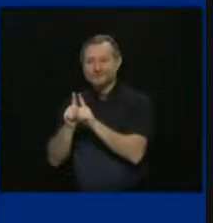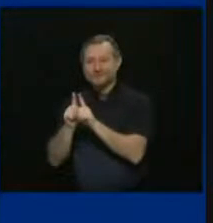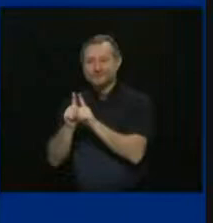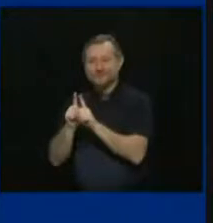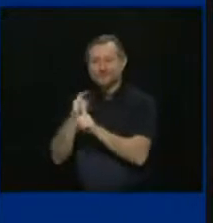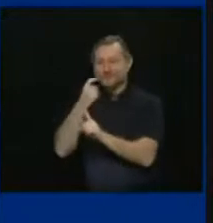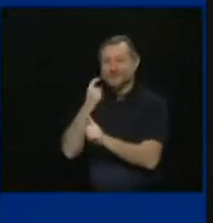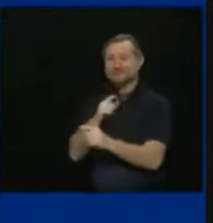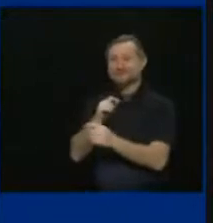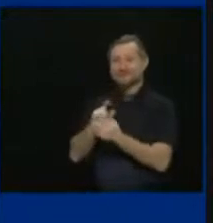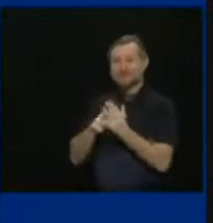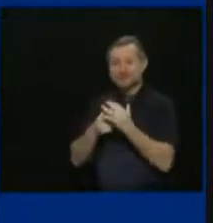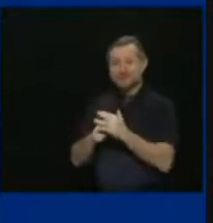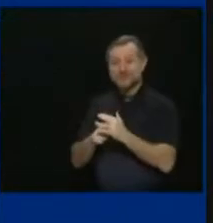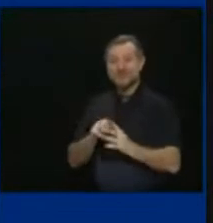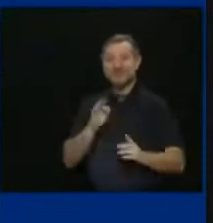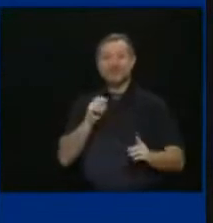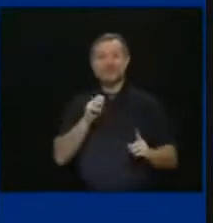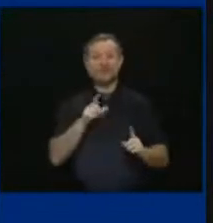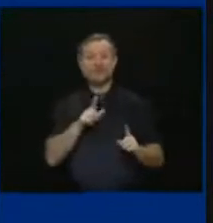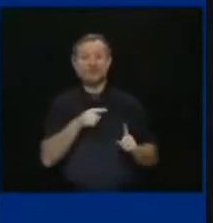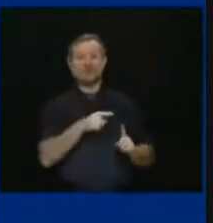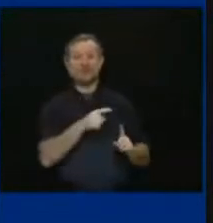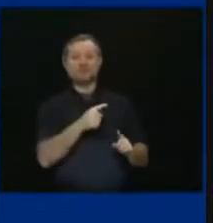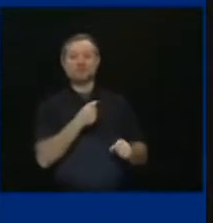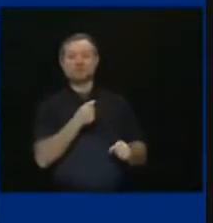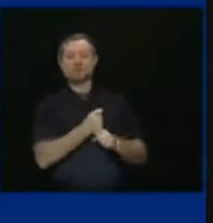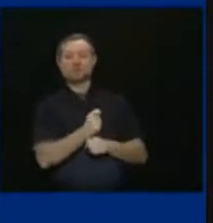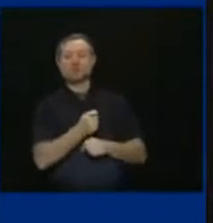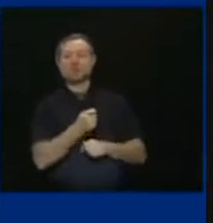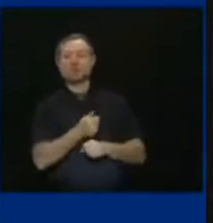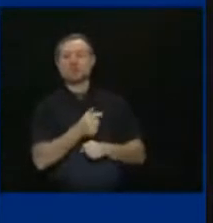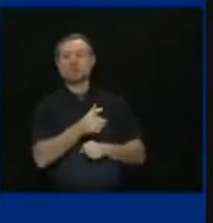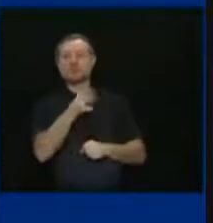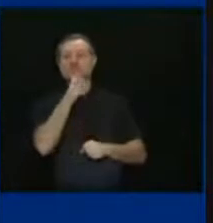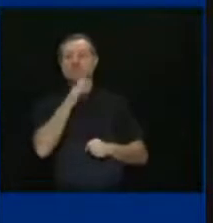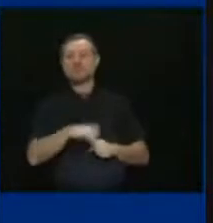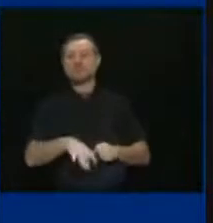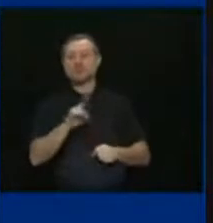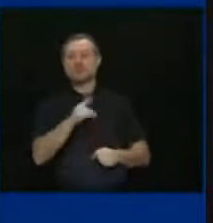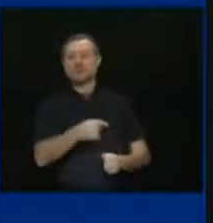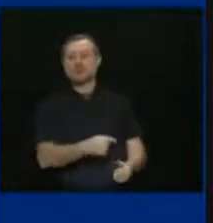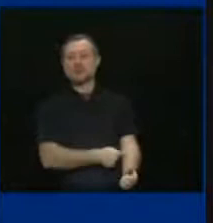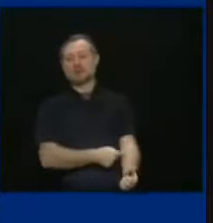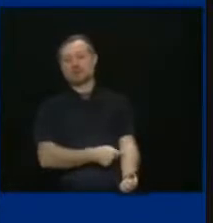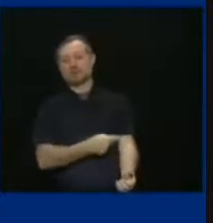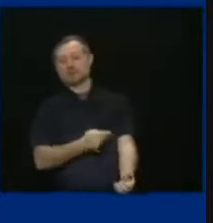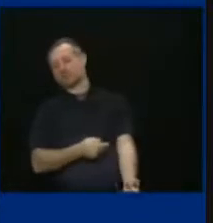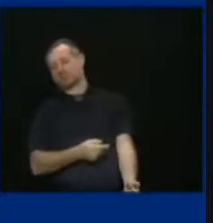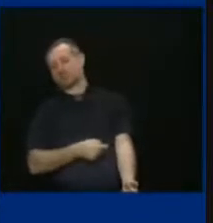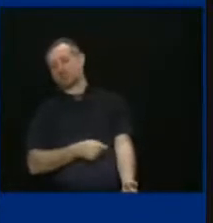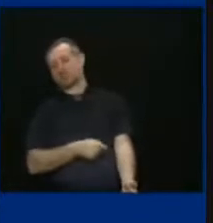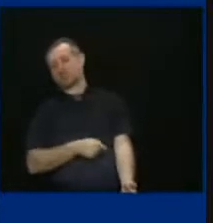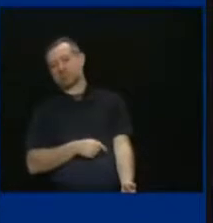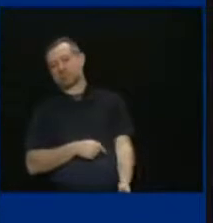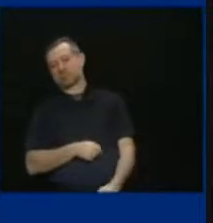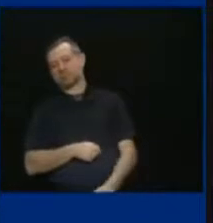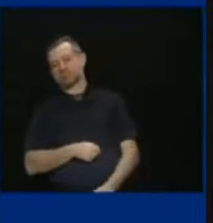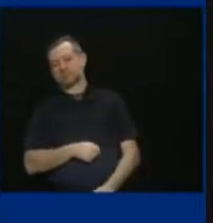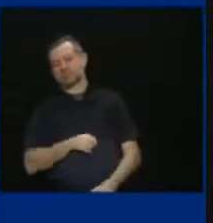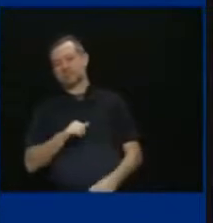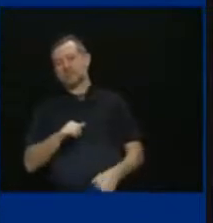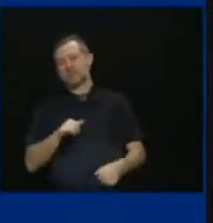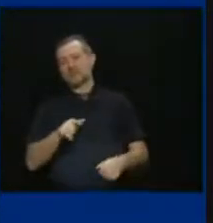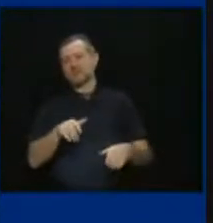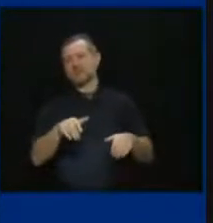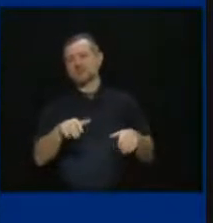Ooh. Down. His mother found him with the fentanyl in his arms. And we buried him a few days later